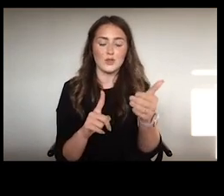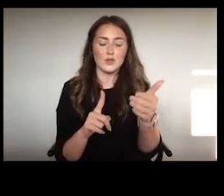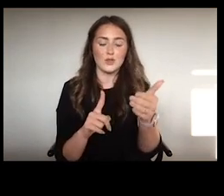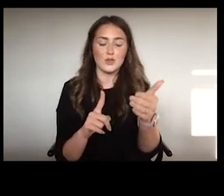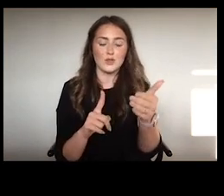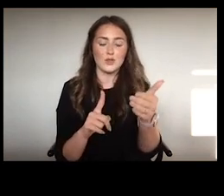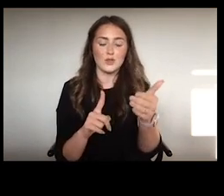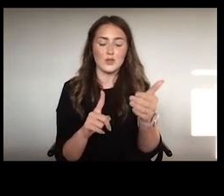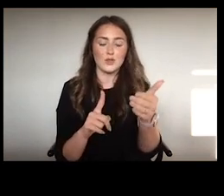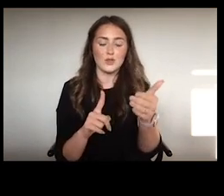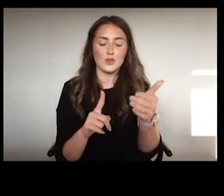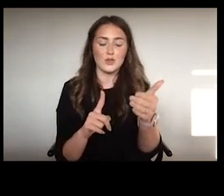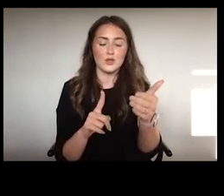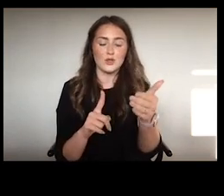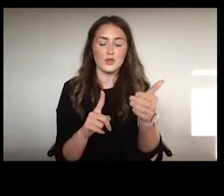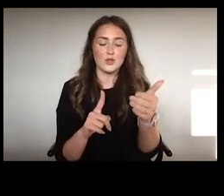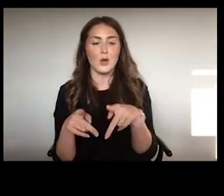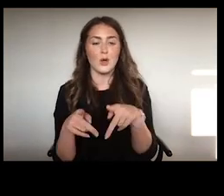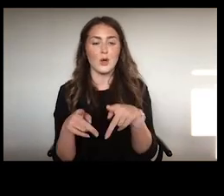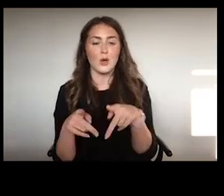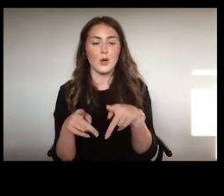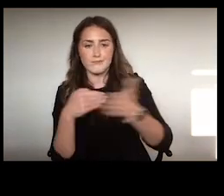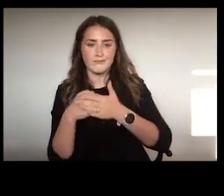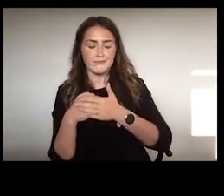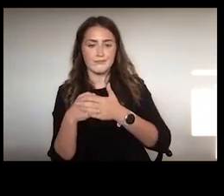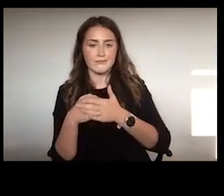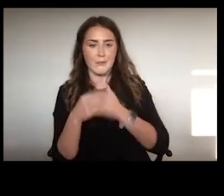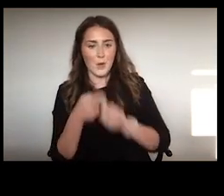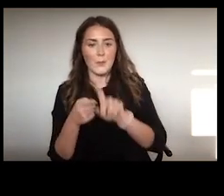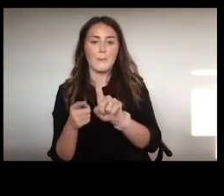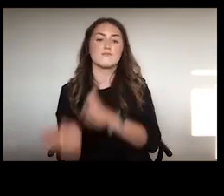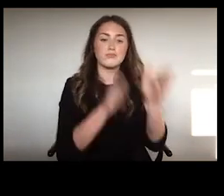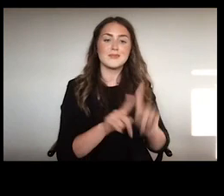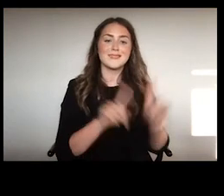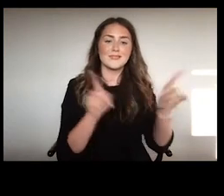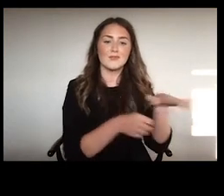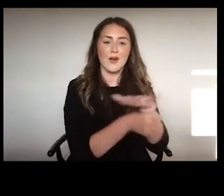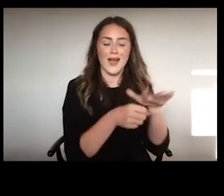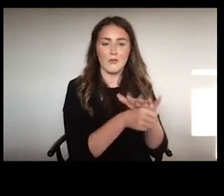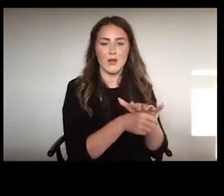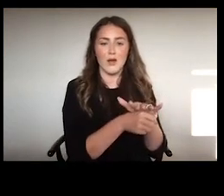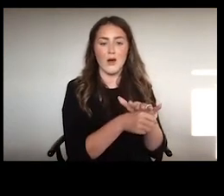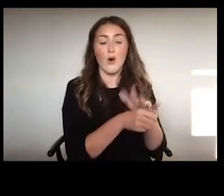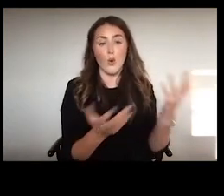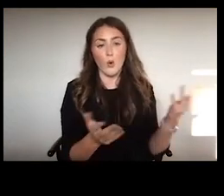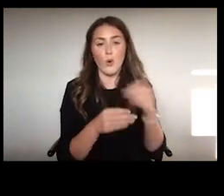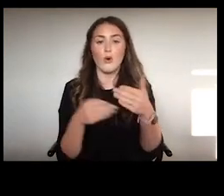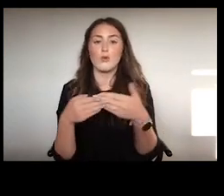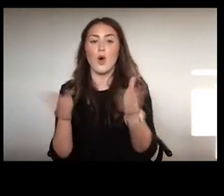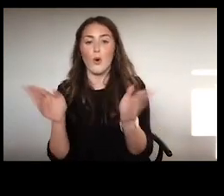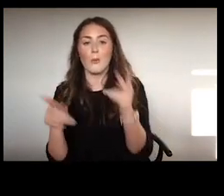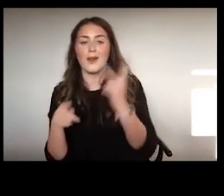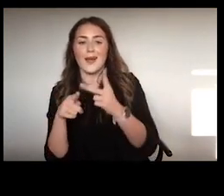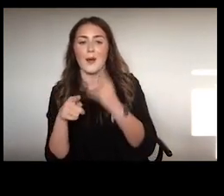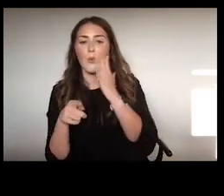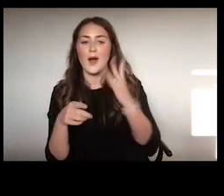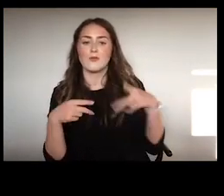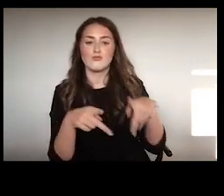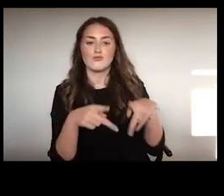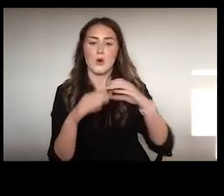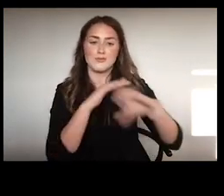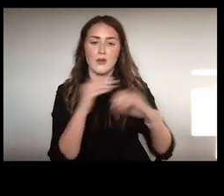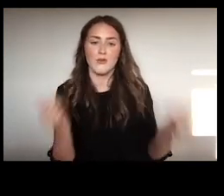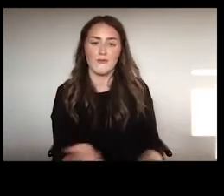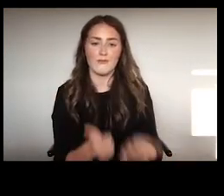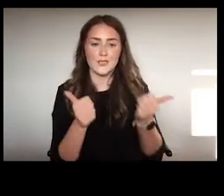or closed. Some public rights of way would be closed permanently and replaced by new ones during the construction period or once the new